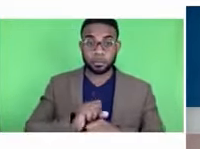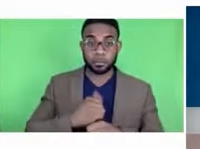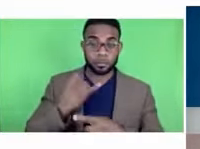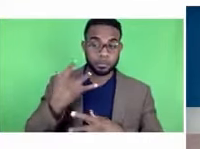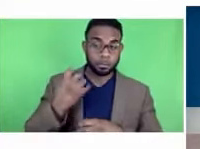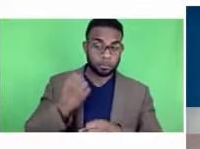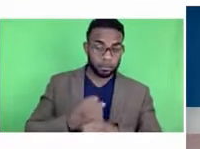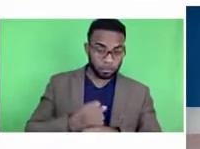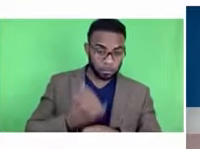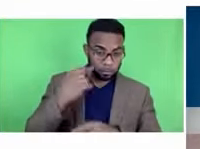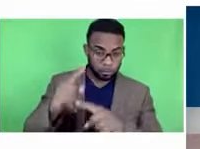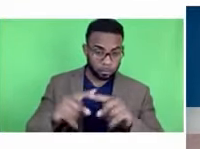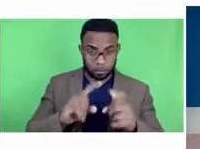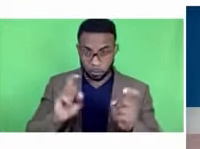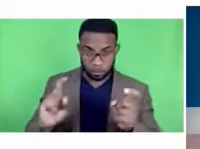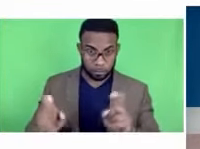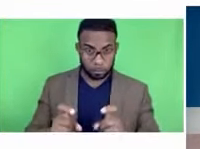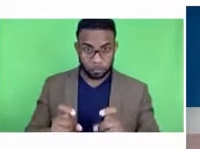if conditions change,